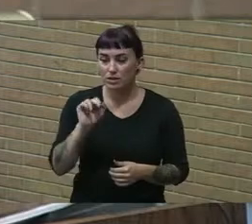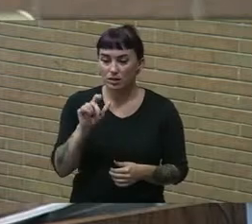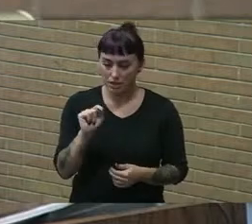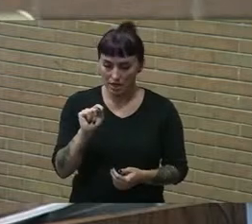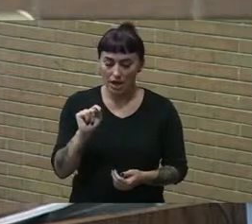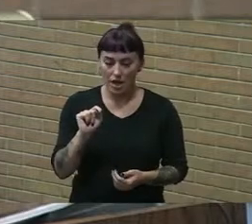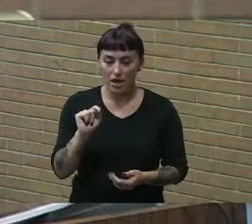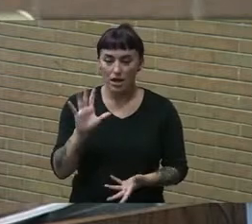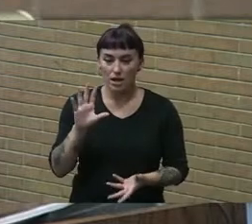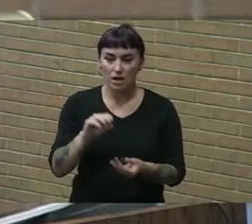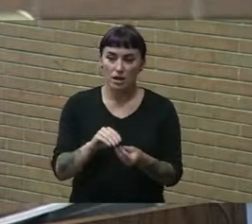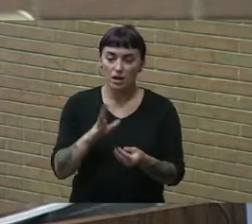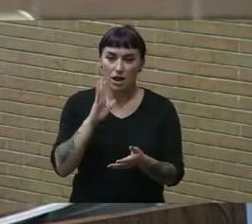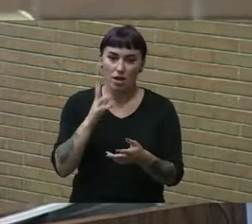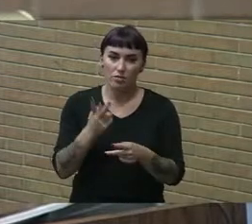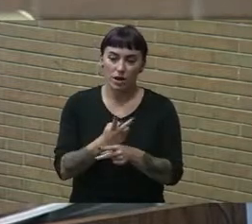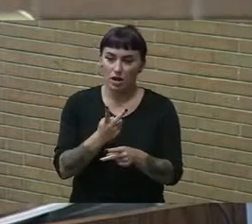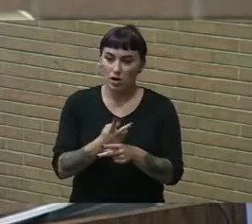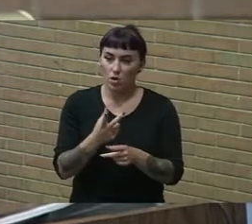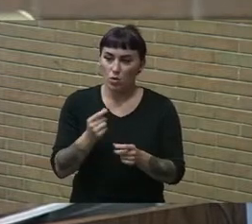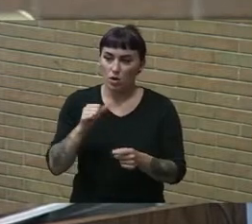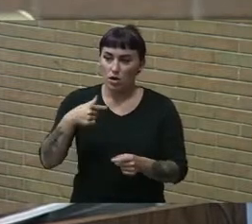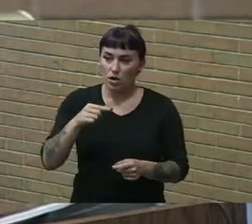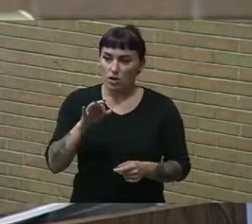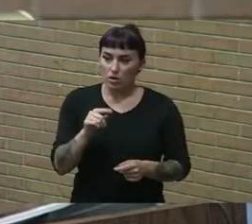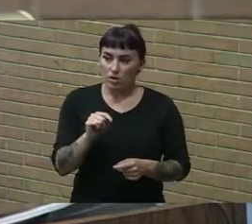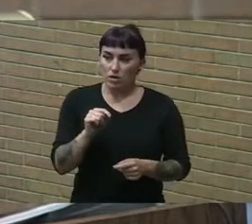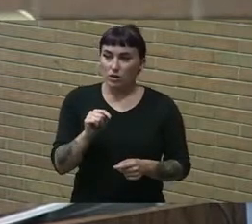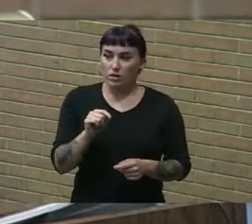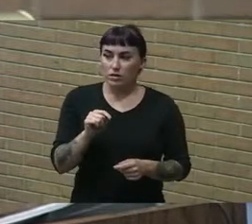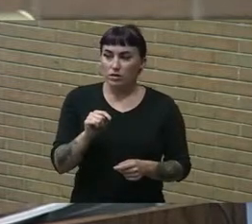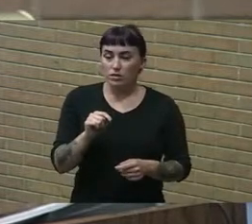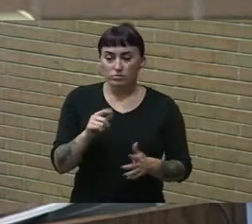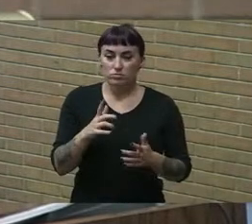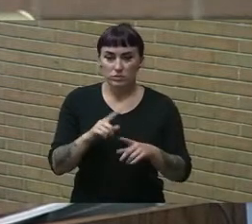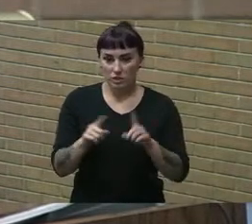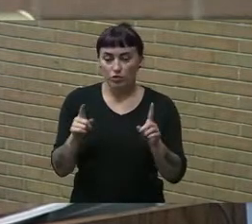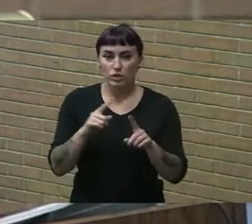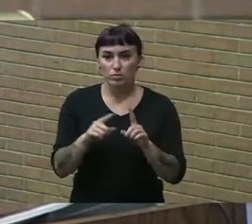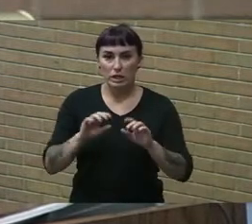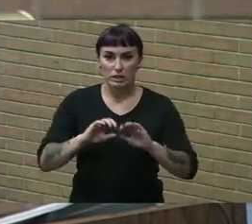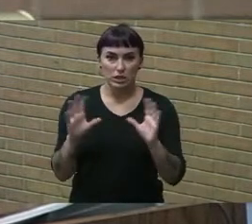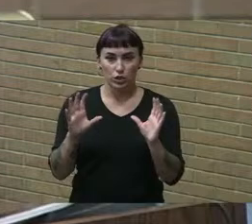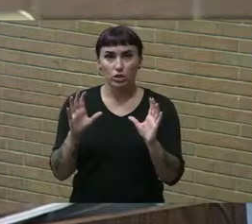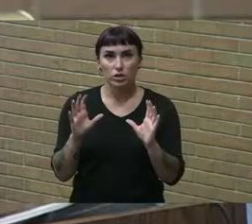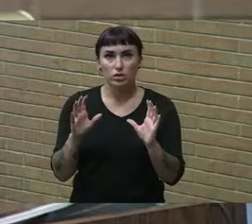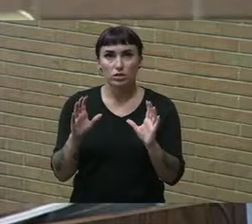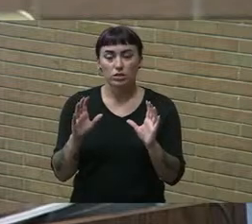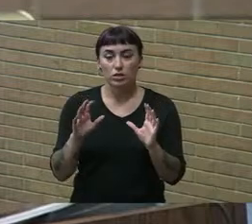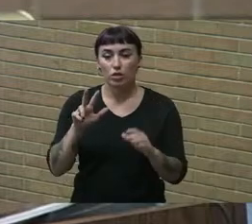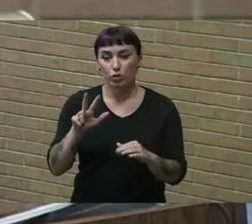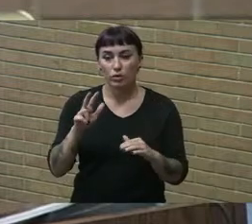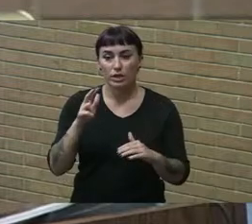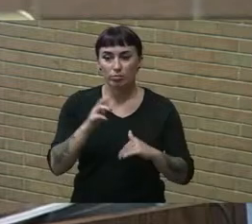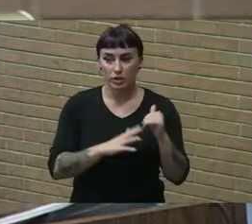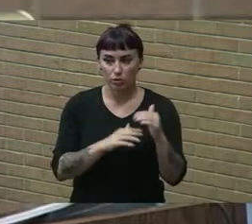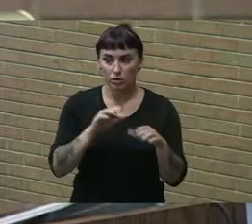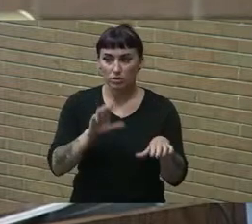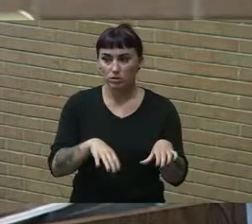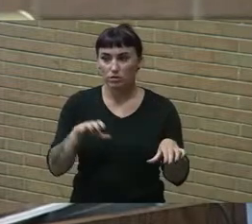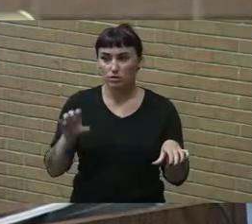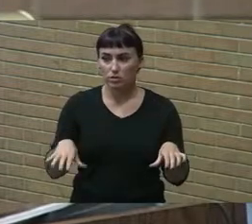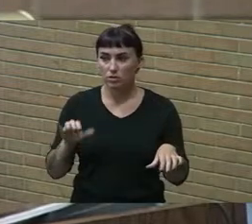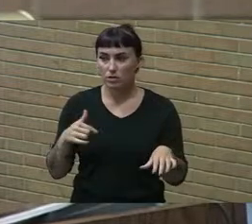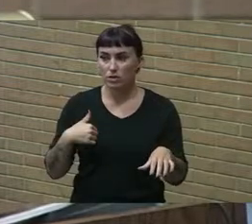it, and I haven't calculated what the square footage difference would be, but it's clearly the three buildings that we